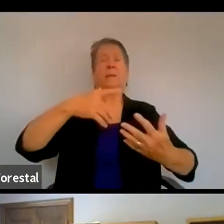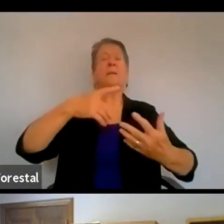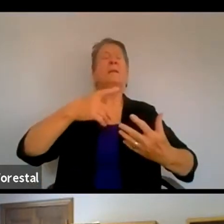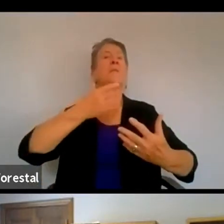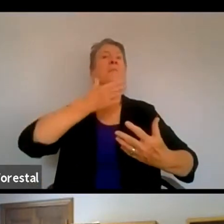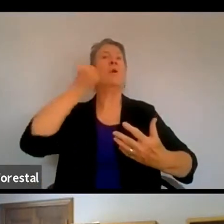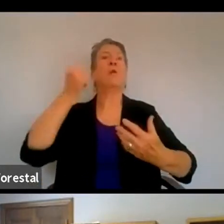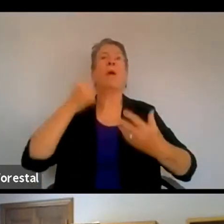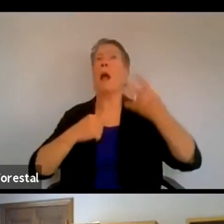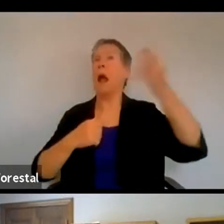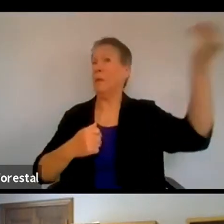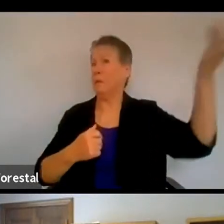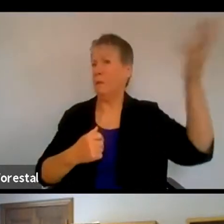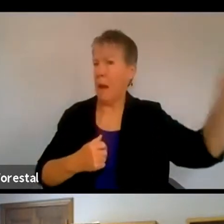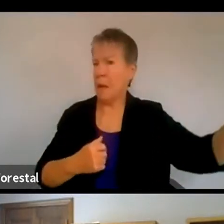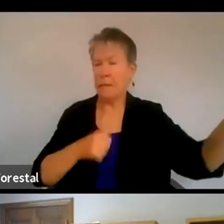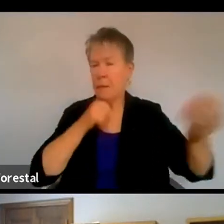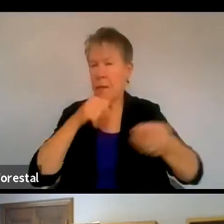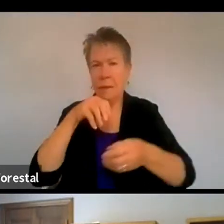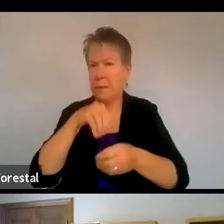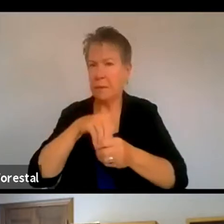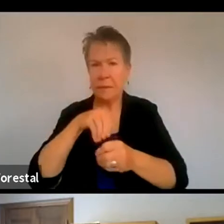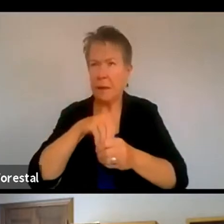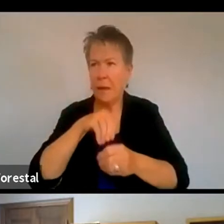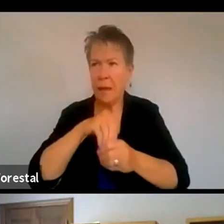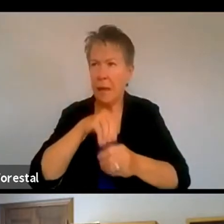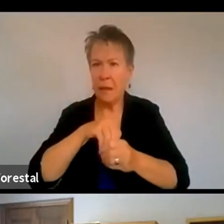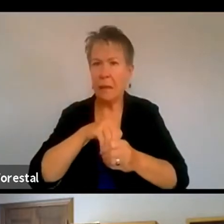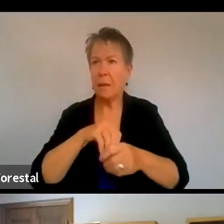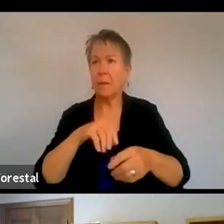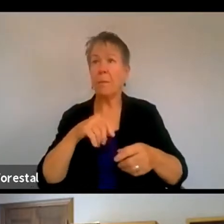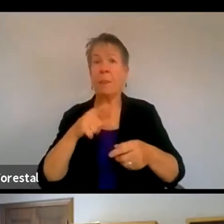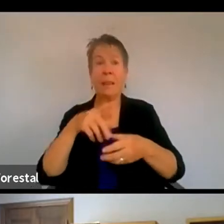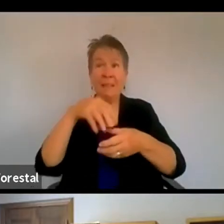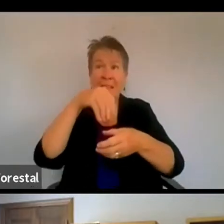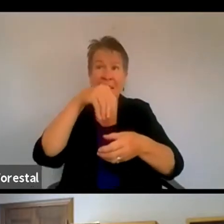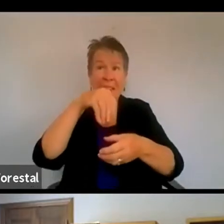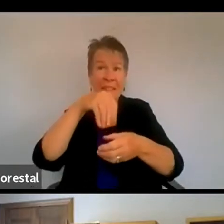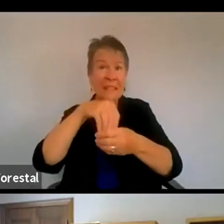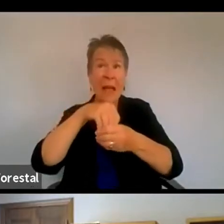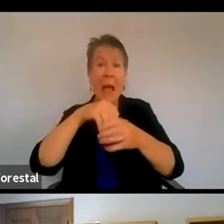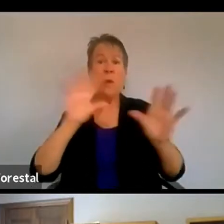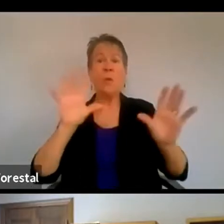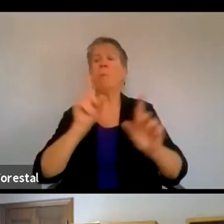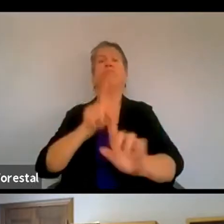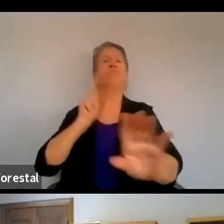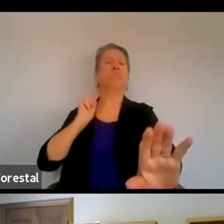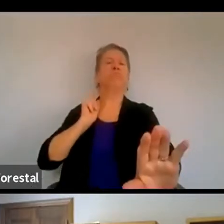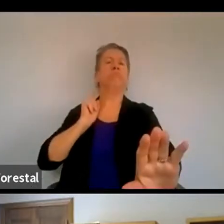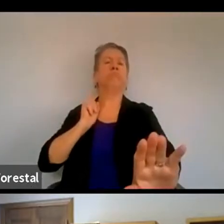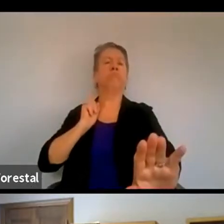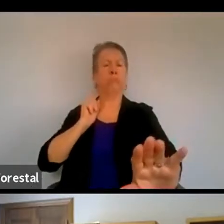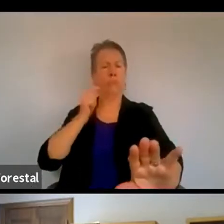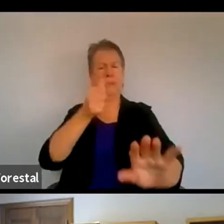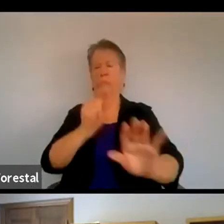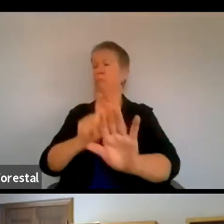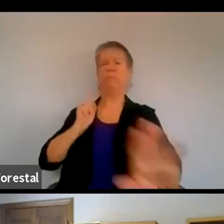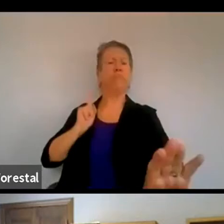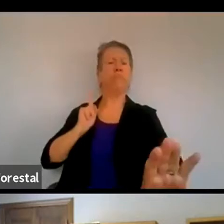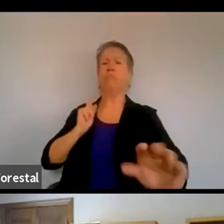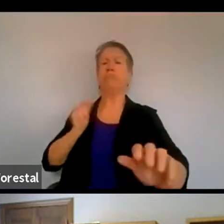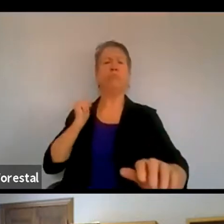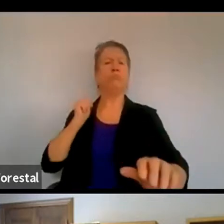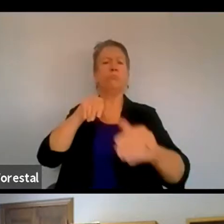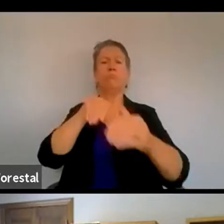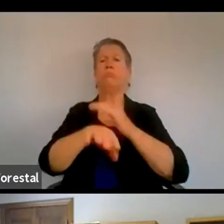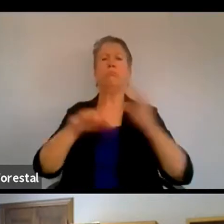avoid gatherings, specifically indoors and with those outside of your bubble. These are tools available at this